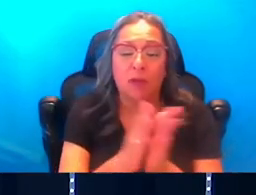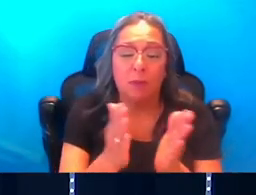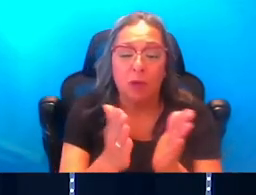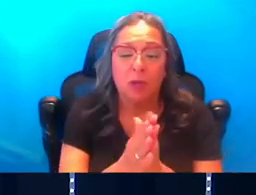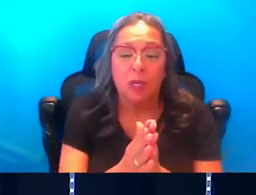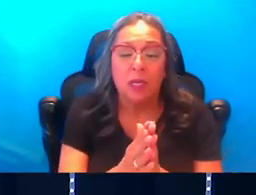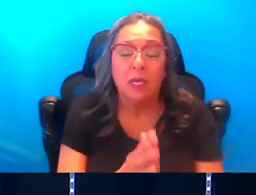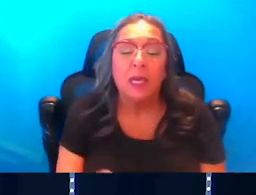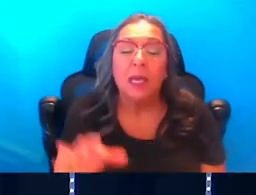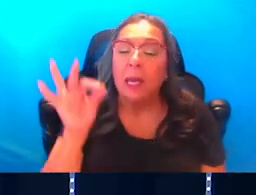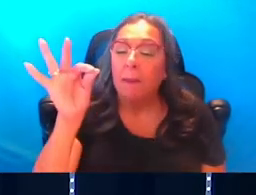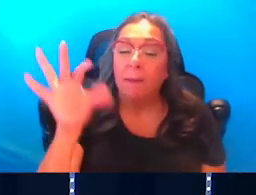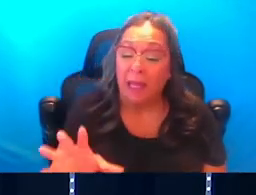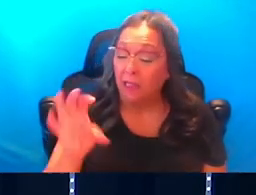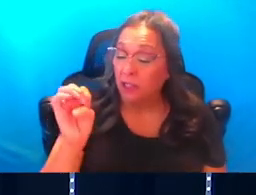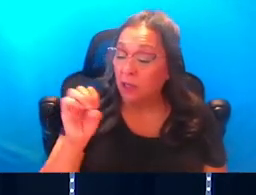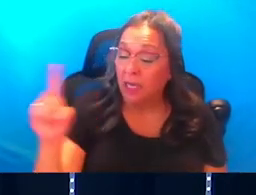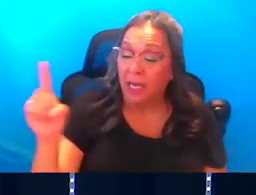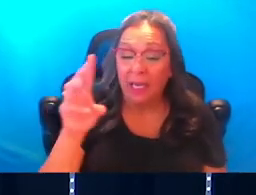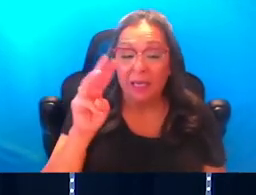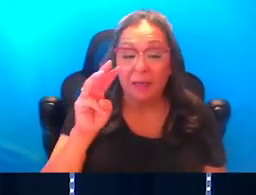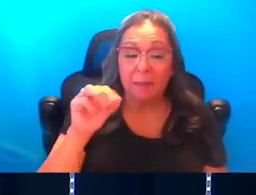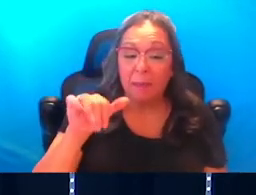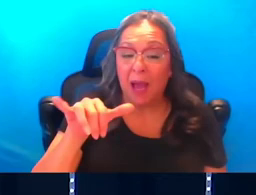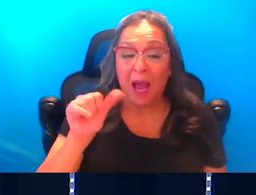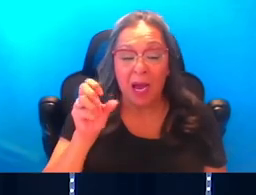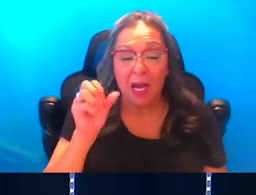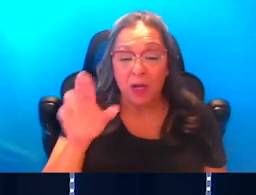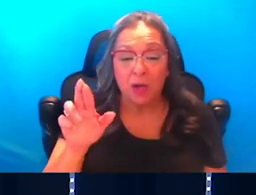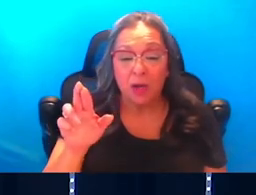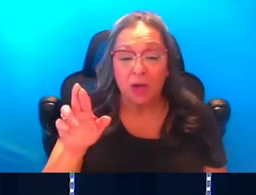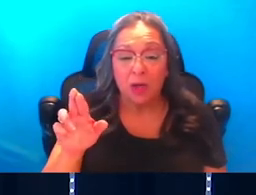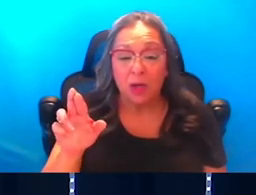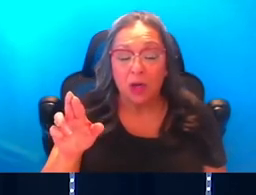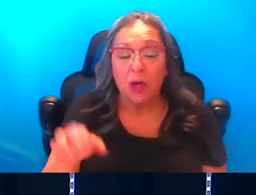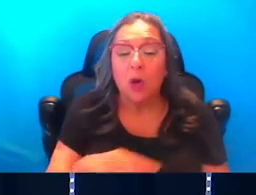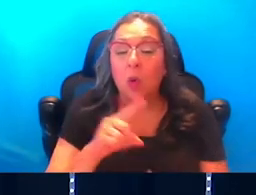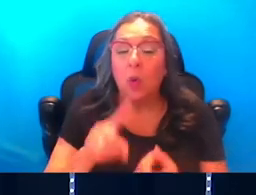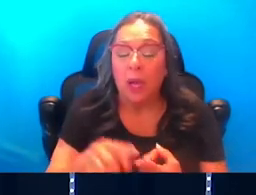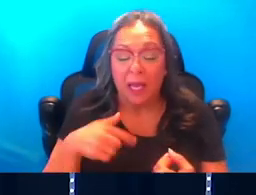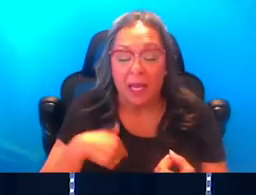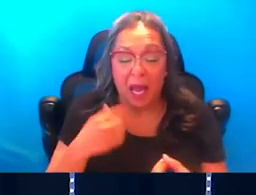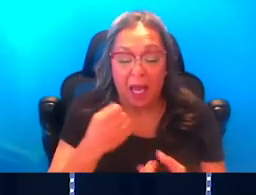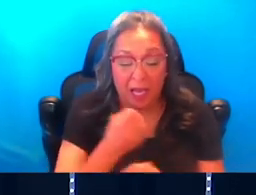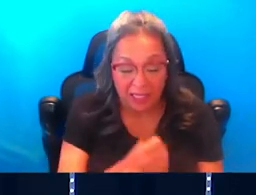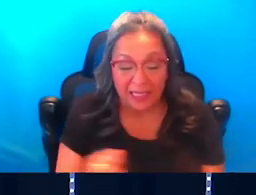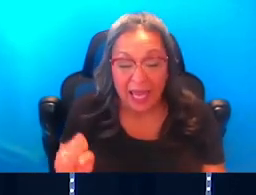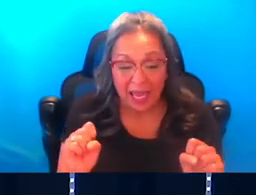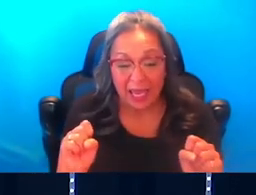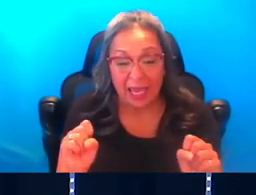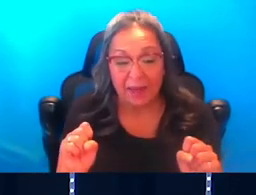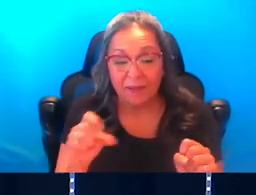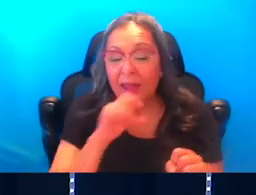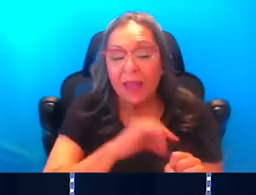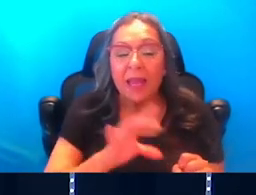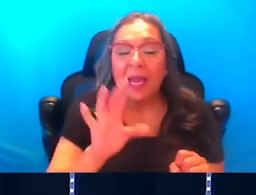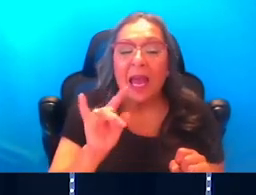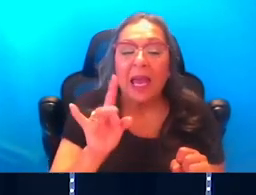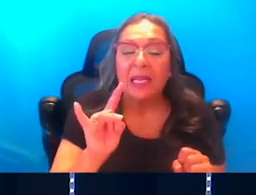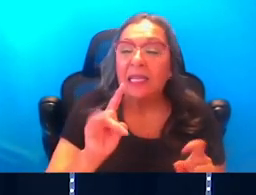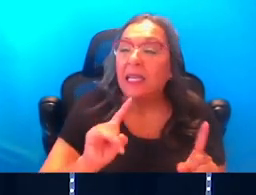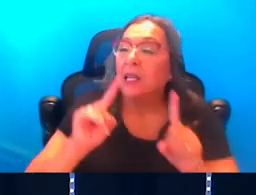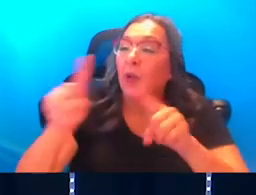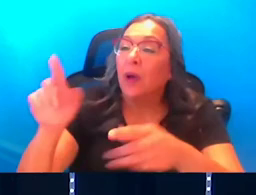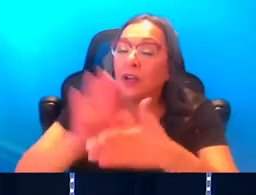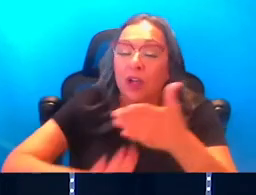Pastor Ed Meyer, when I got saved at 18 and went to college, and Linda and I met and we're so pumped about our faith, radically saved,